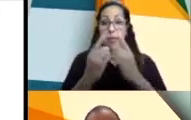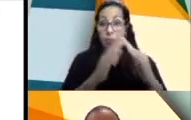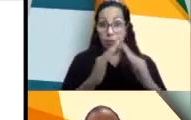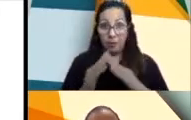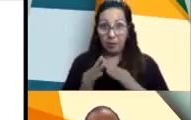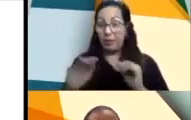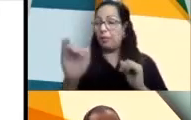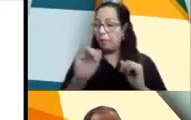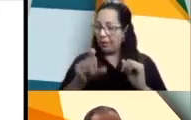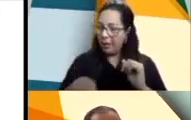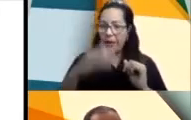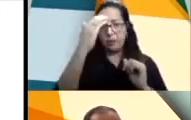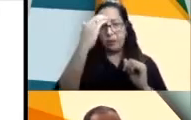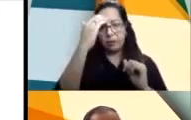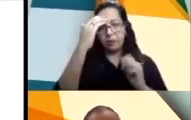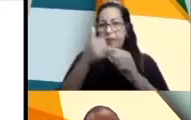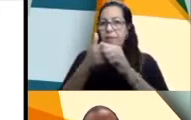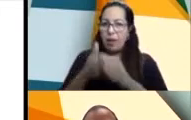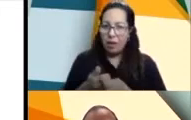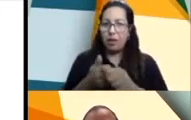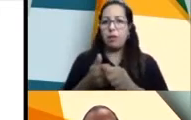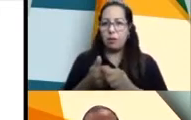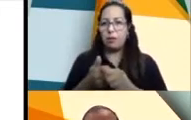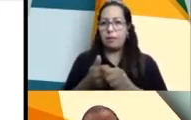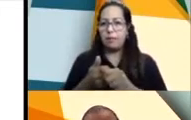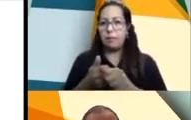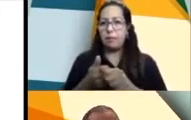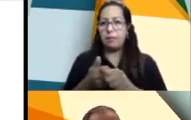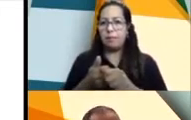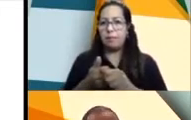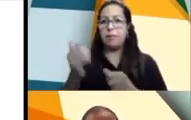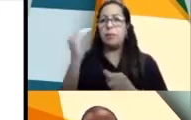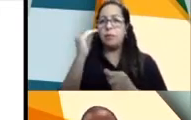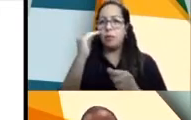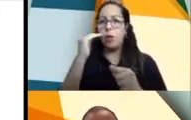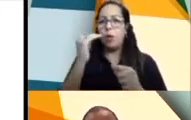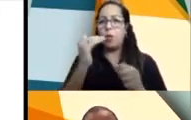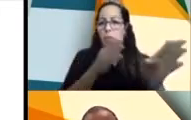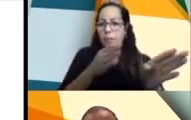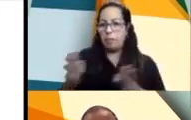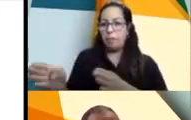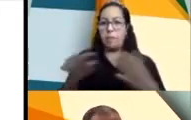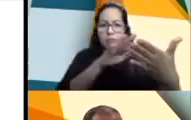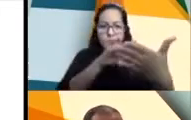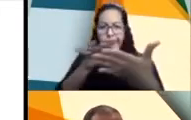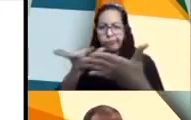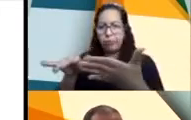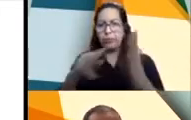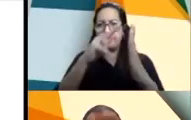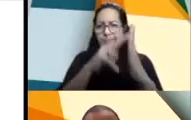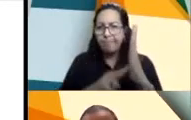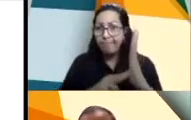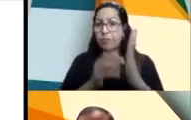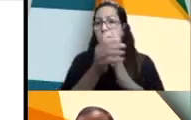important that everybody studies the action plan. Everybody needs to study the program guidelines specifically